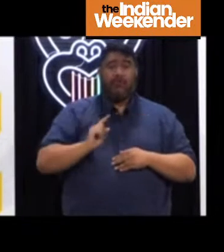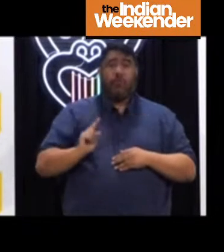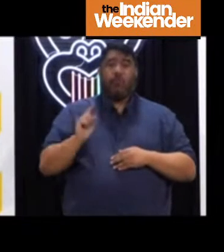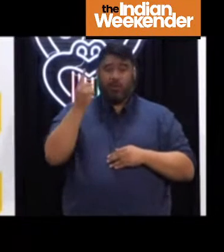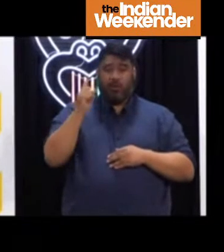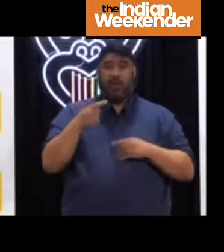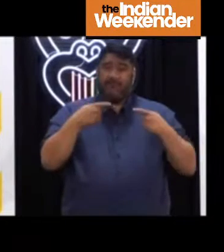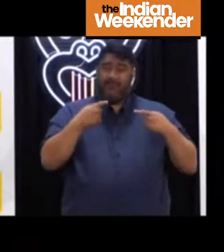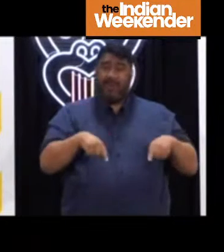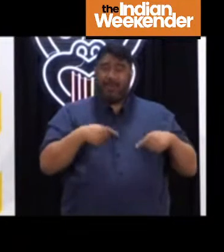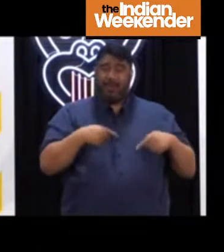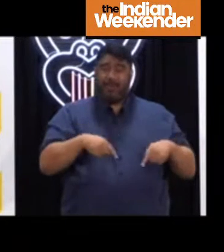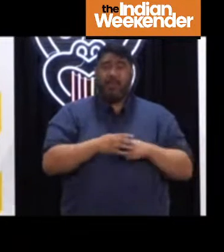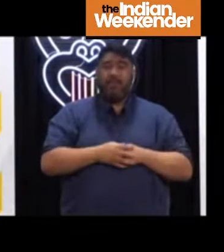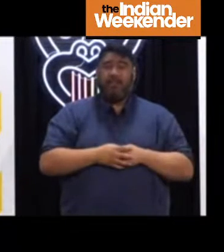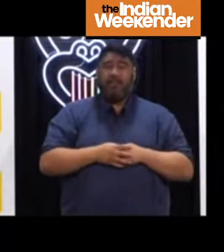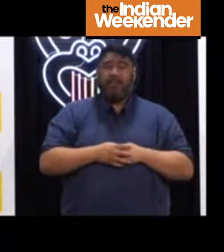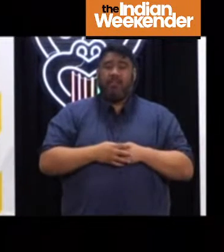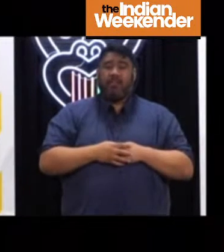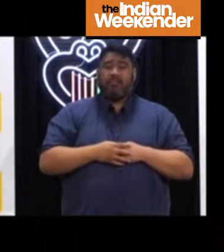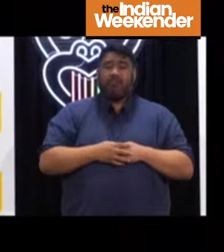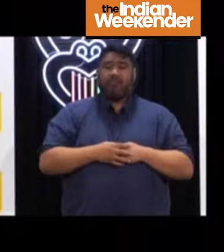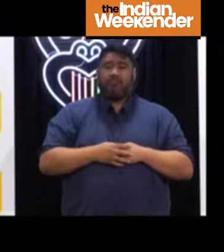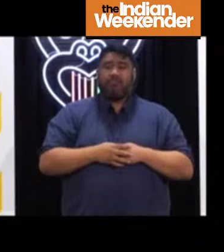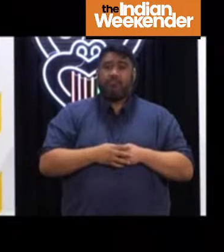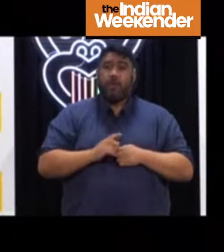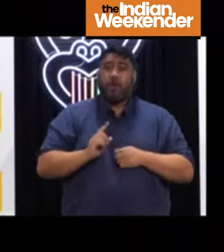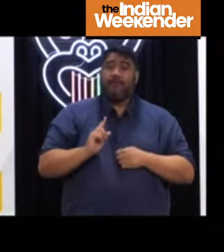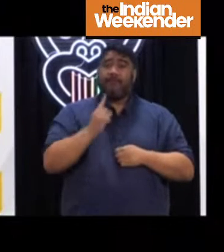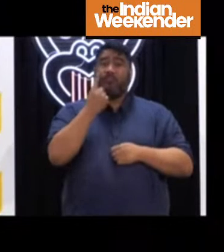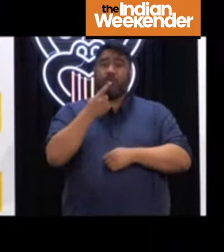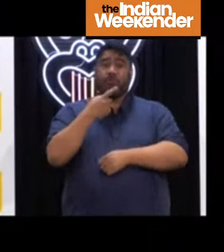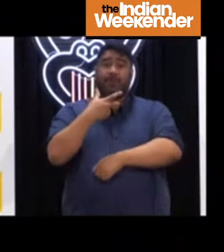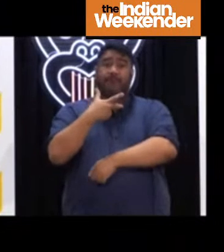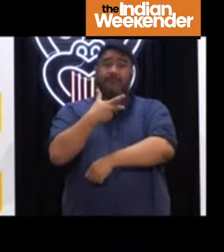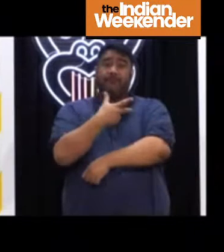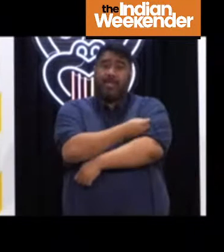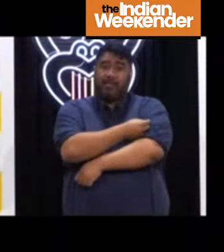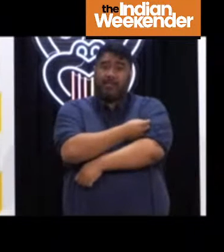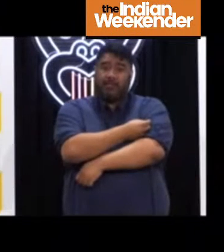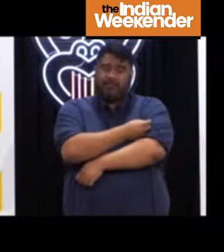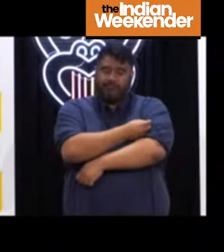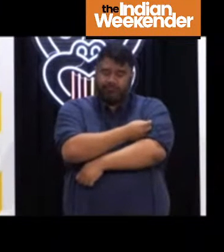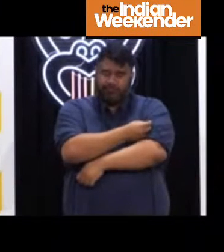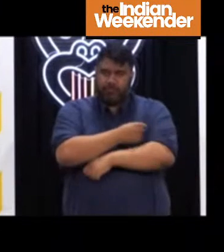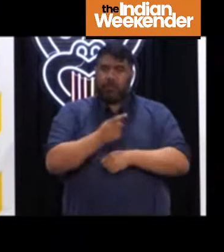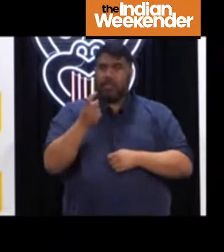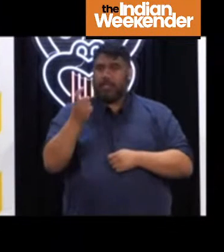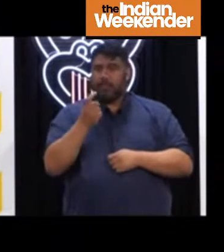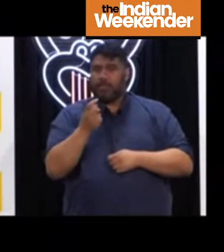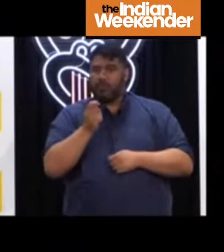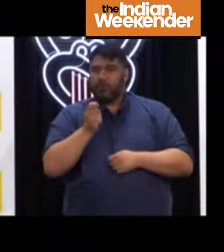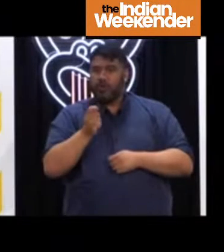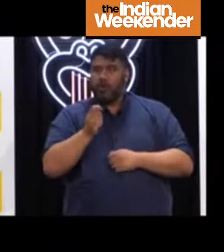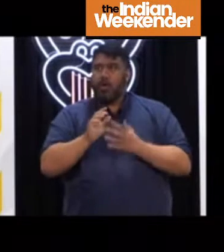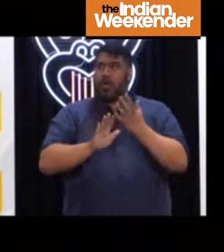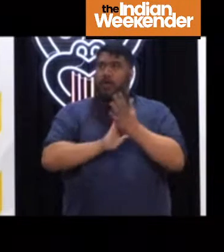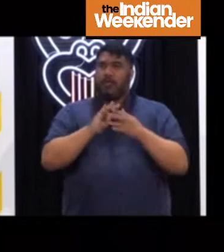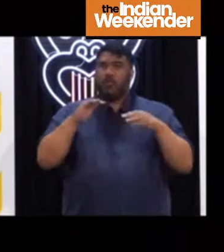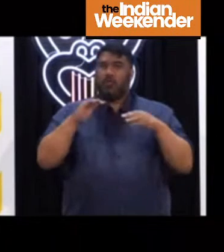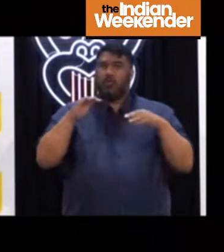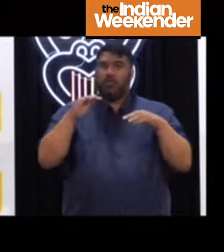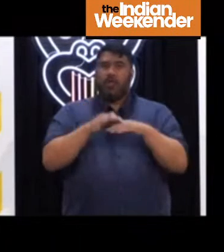are people's first dose, Aucklanders will hit 80% coverage of first vaccinations in